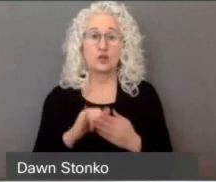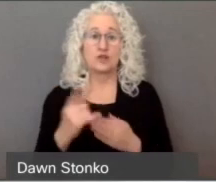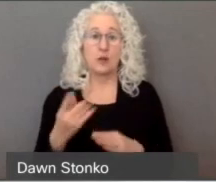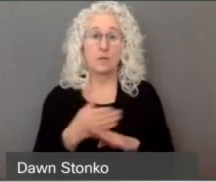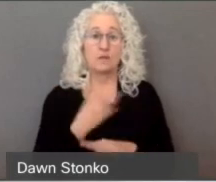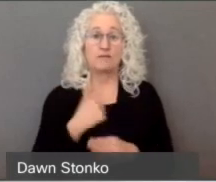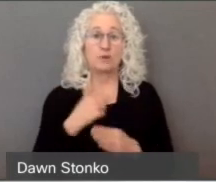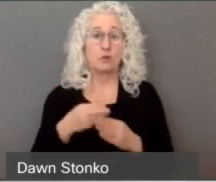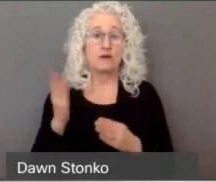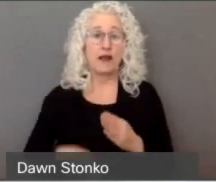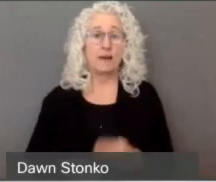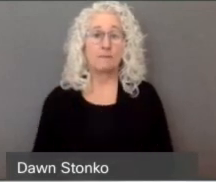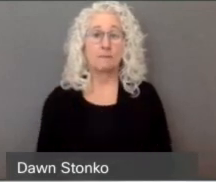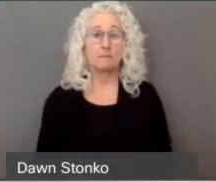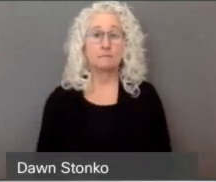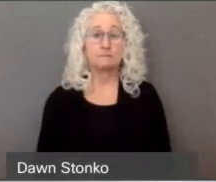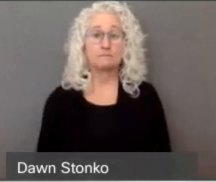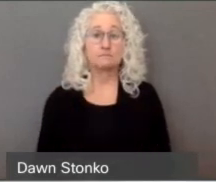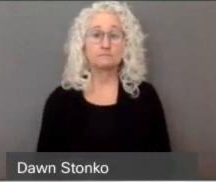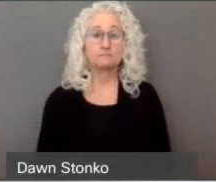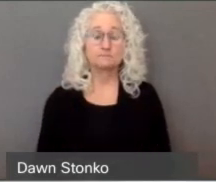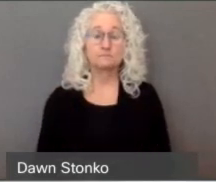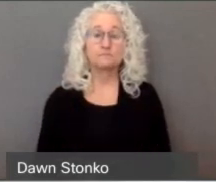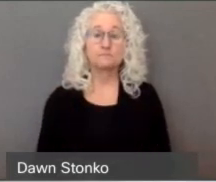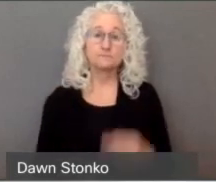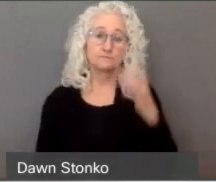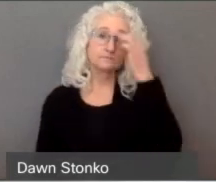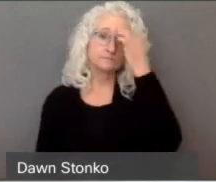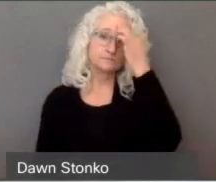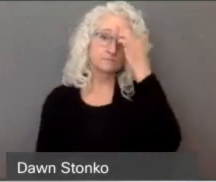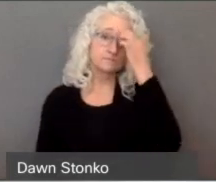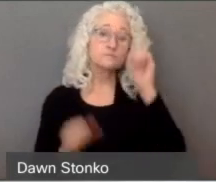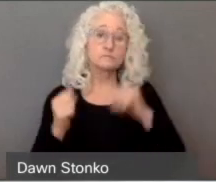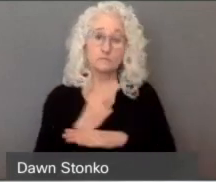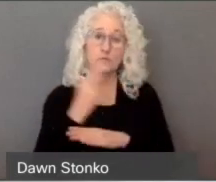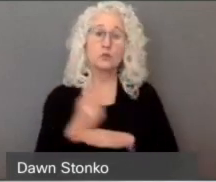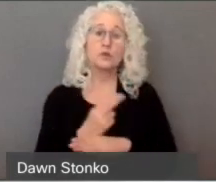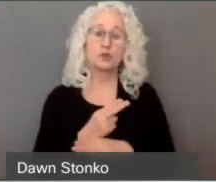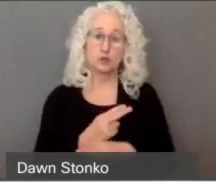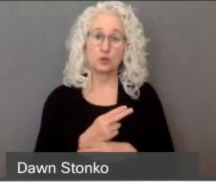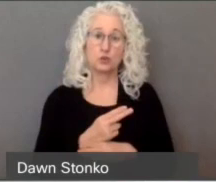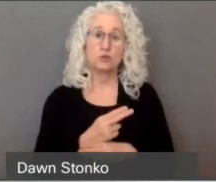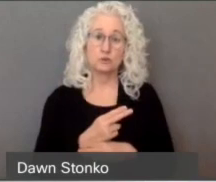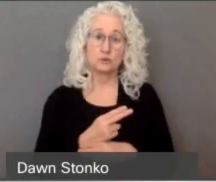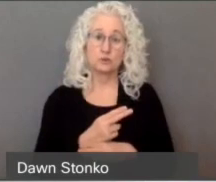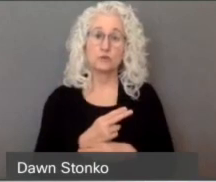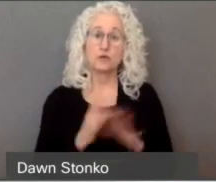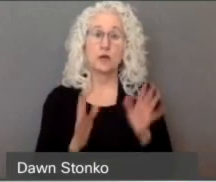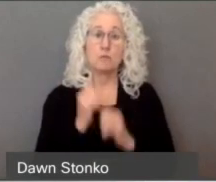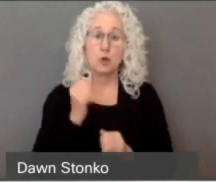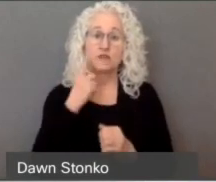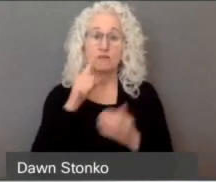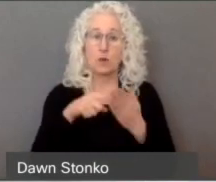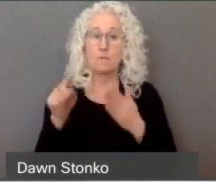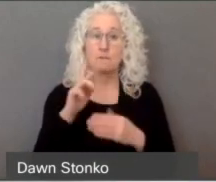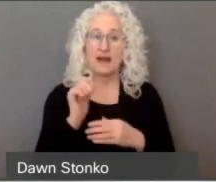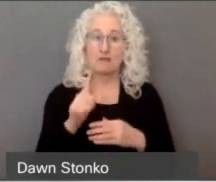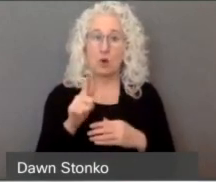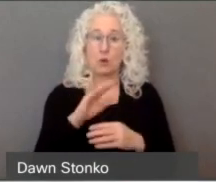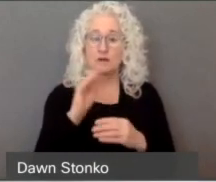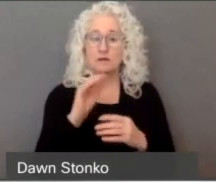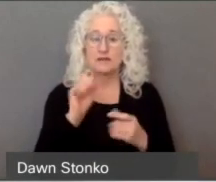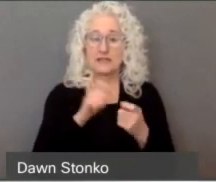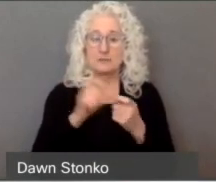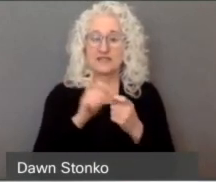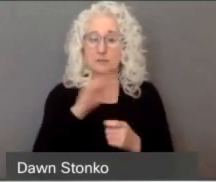wrap? So you can use, there are mostly for payroll, right? A certain percentage of the